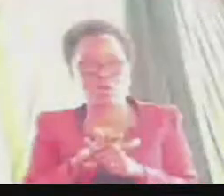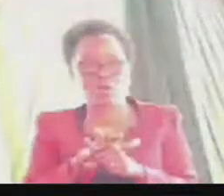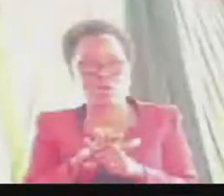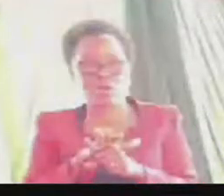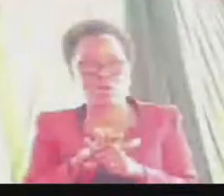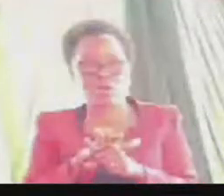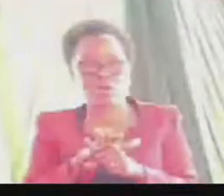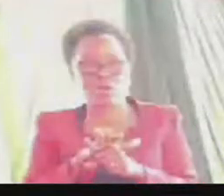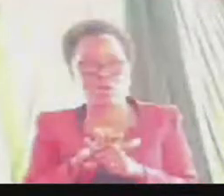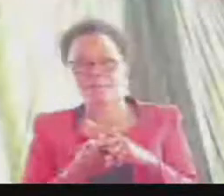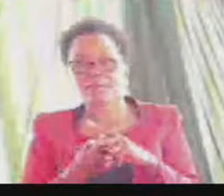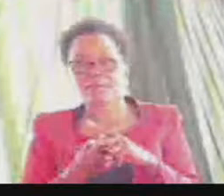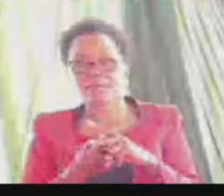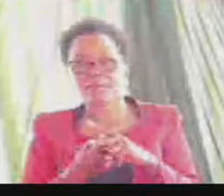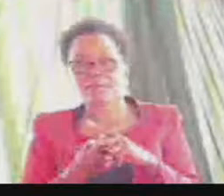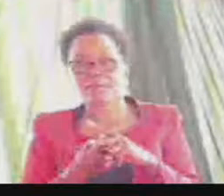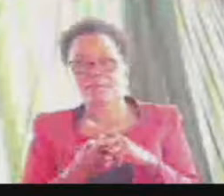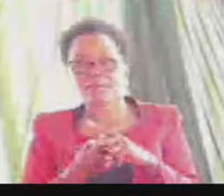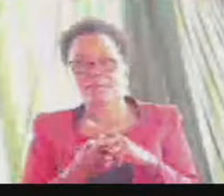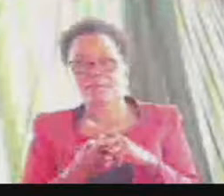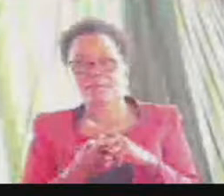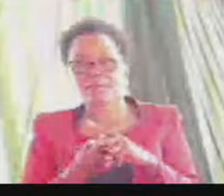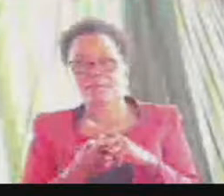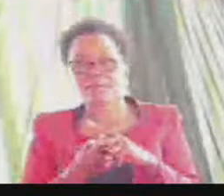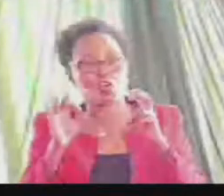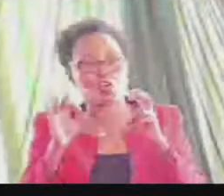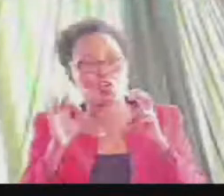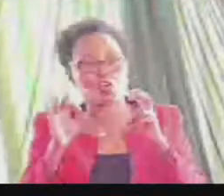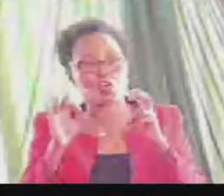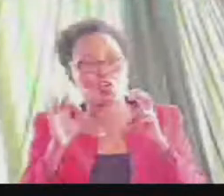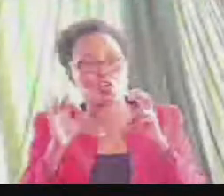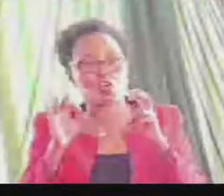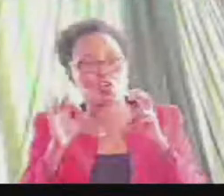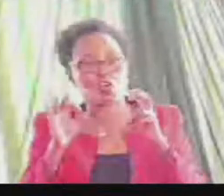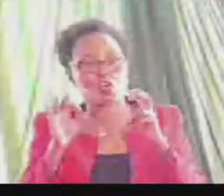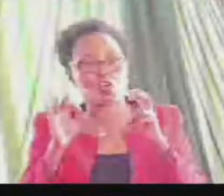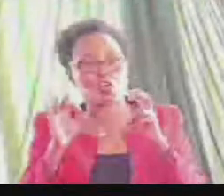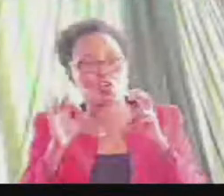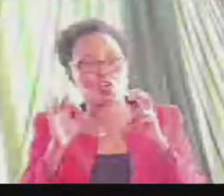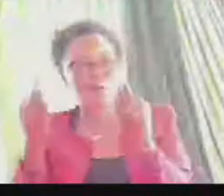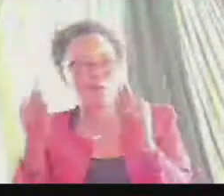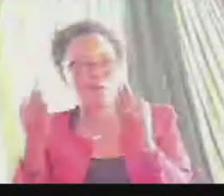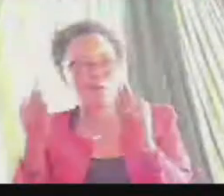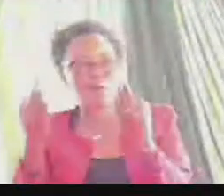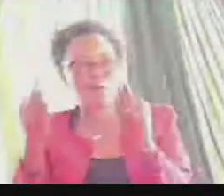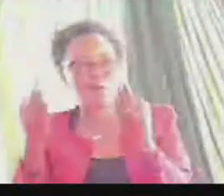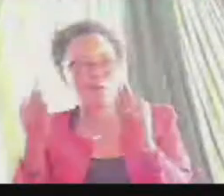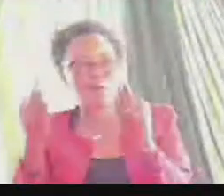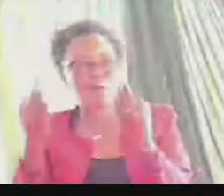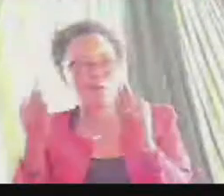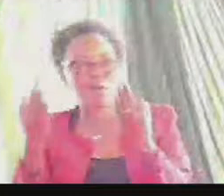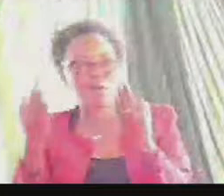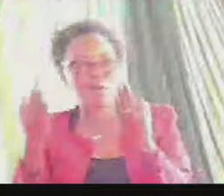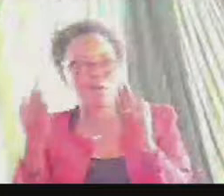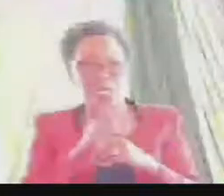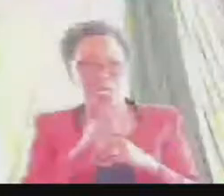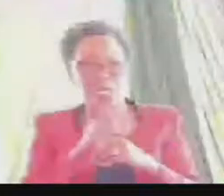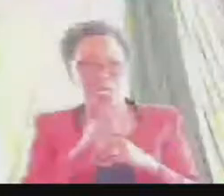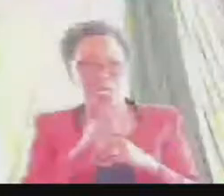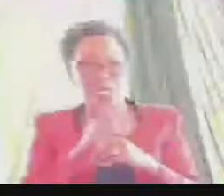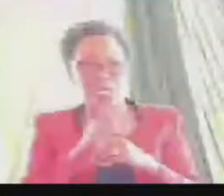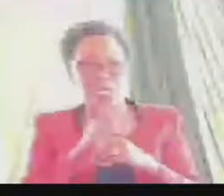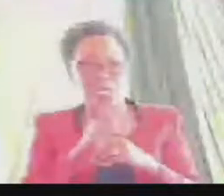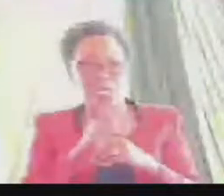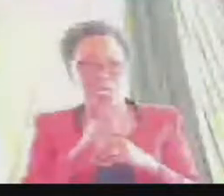the issue of domestic violence has gained a lot of prominence. What do you see is